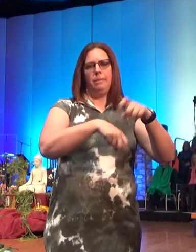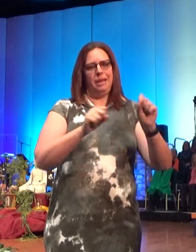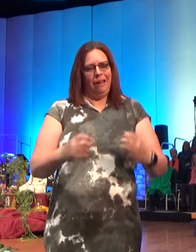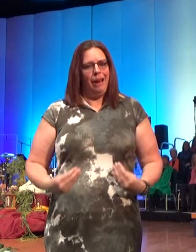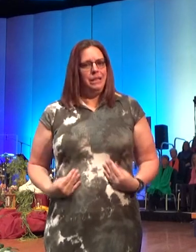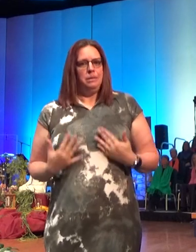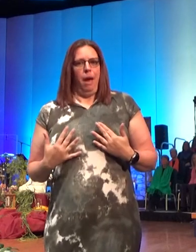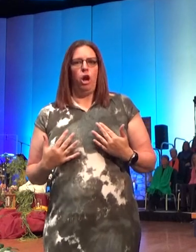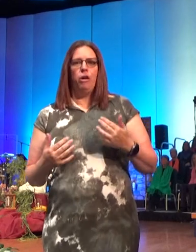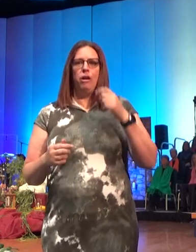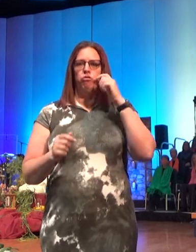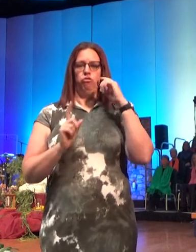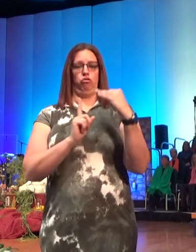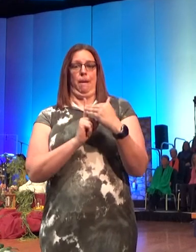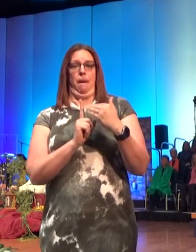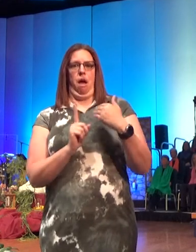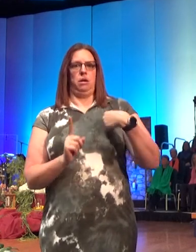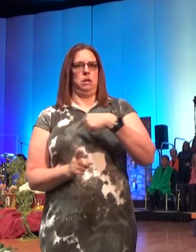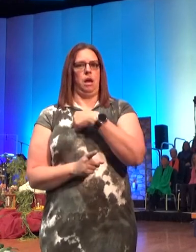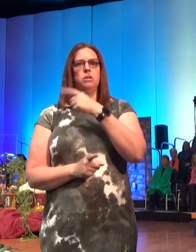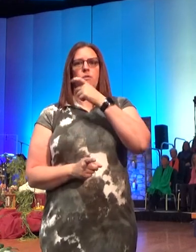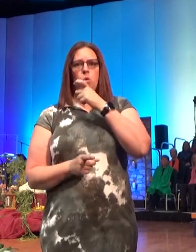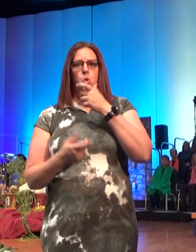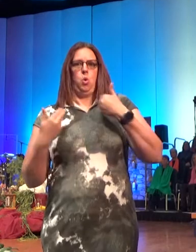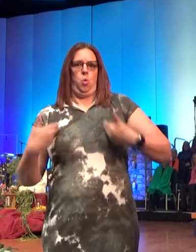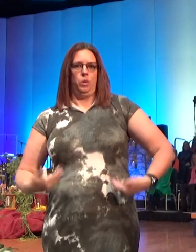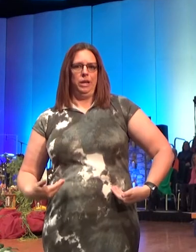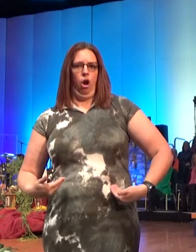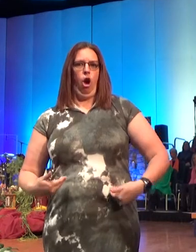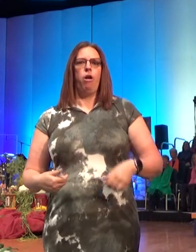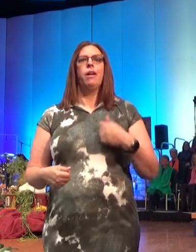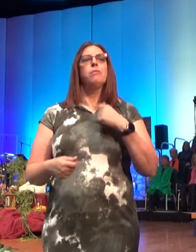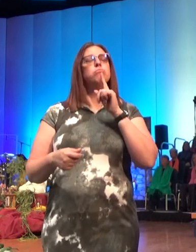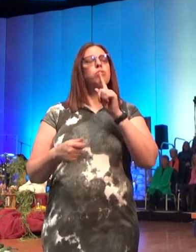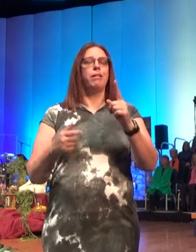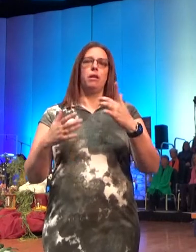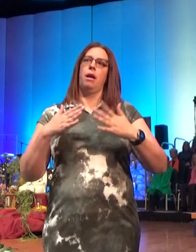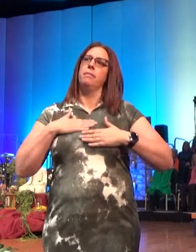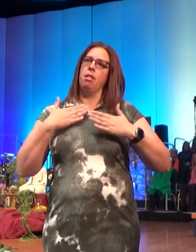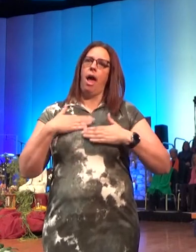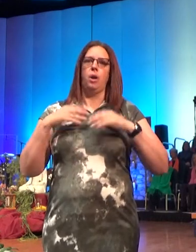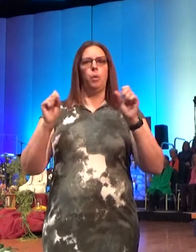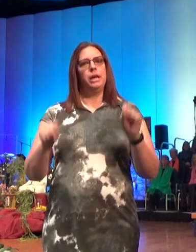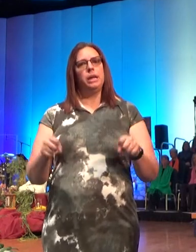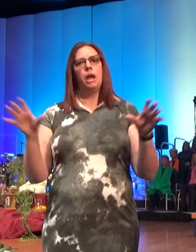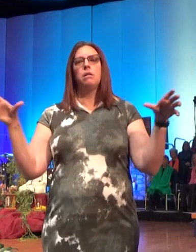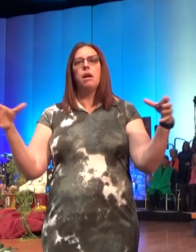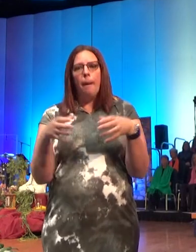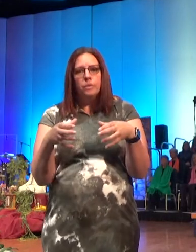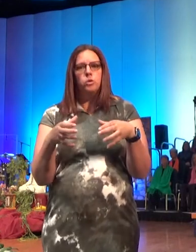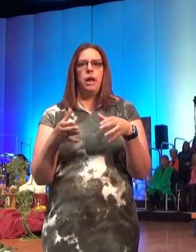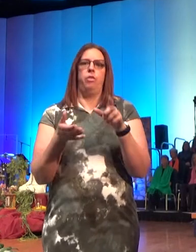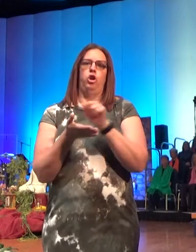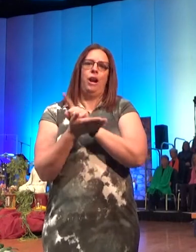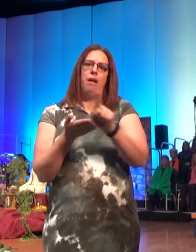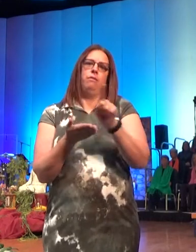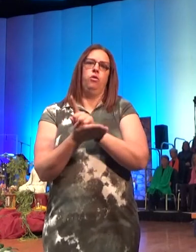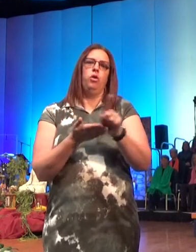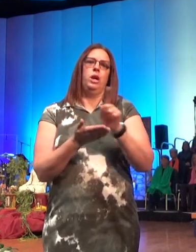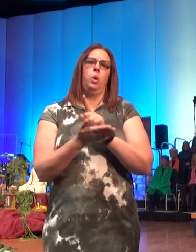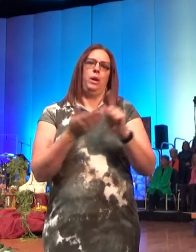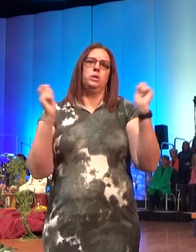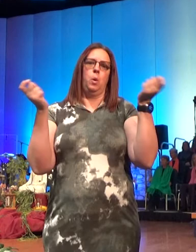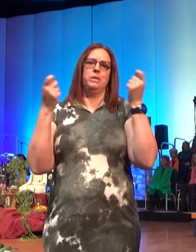human beings. So I'm so glad that we can come together each week in person and online to celebrate that truth. We're so glad that you're here. We have a